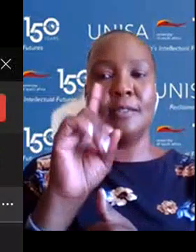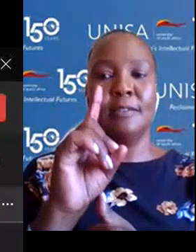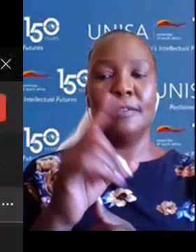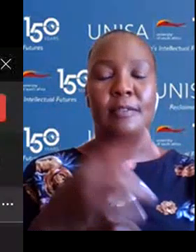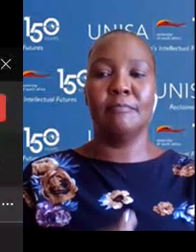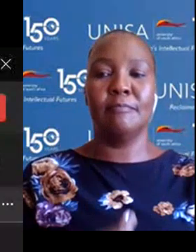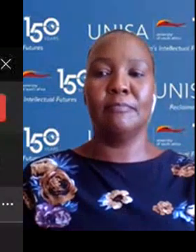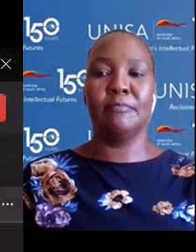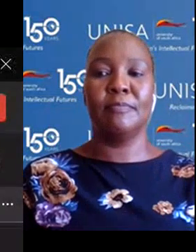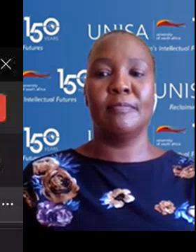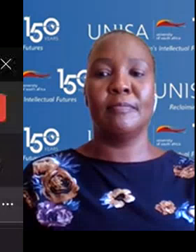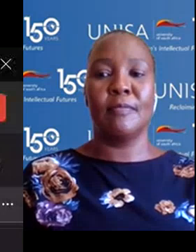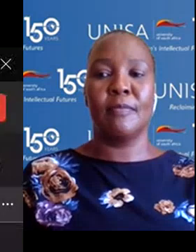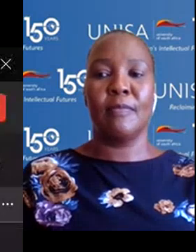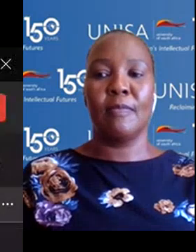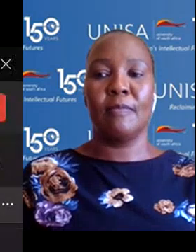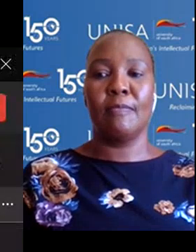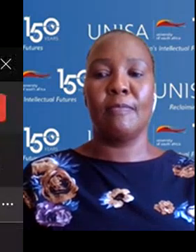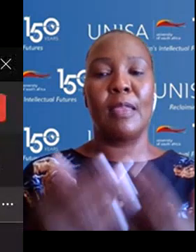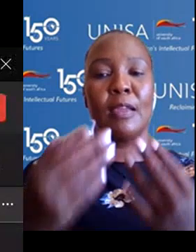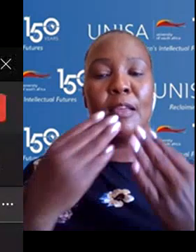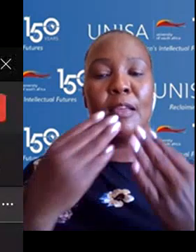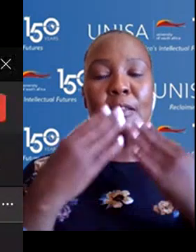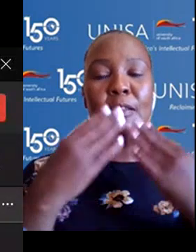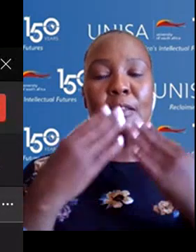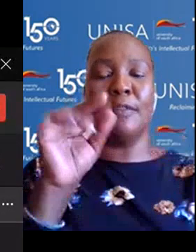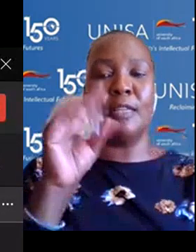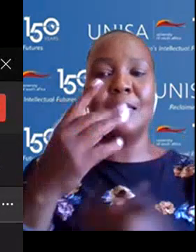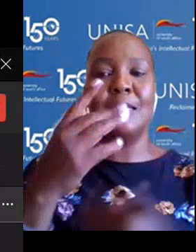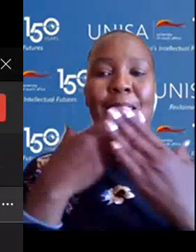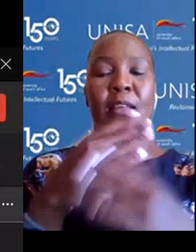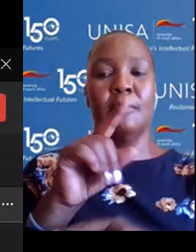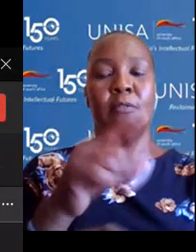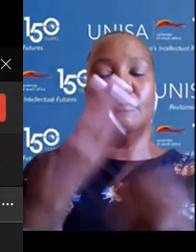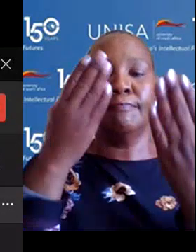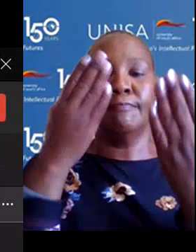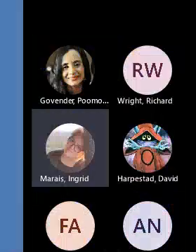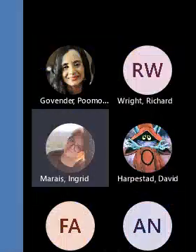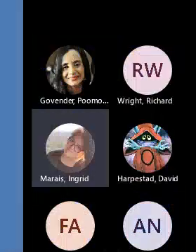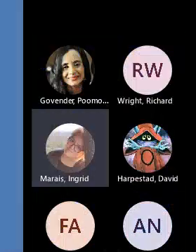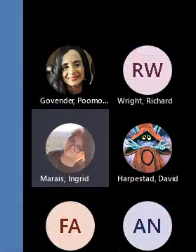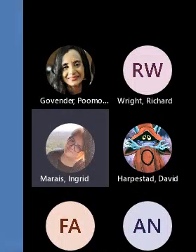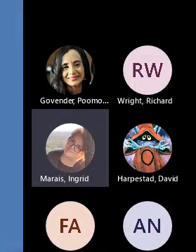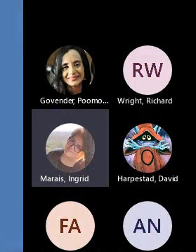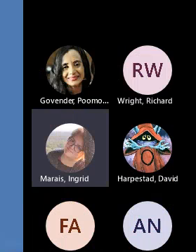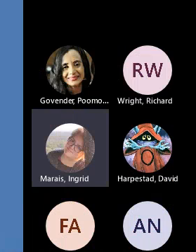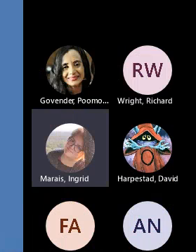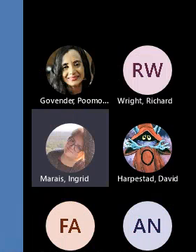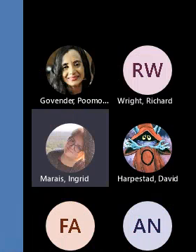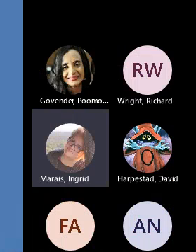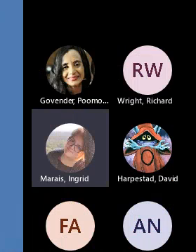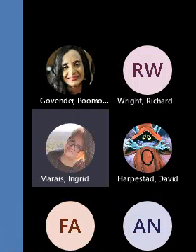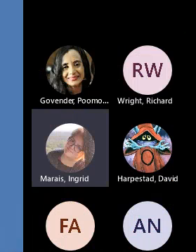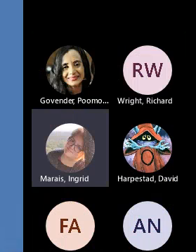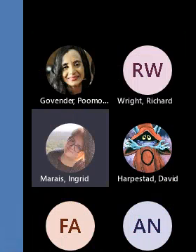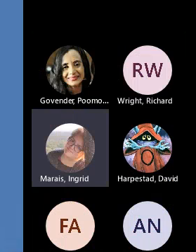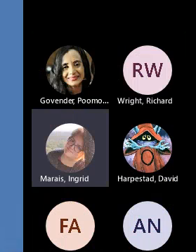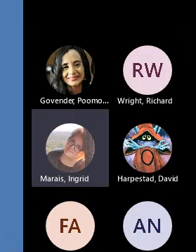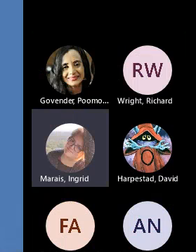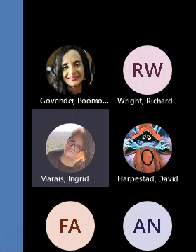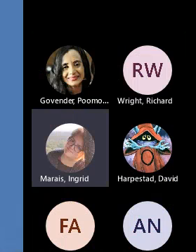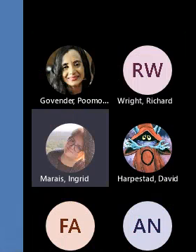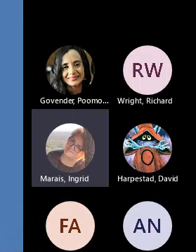Hello, David, and thank you so much for that. Students, OneDrive will save your life